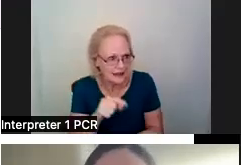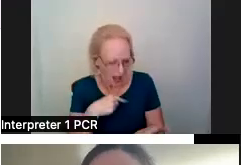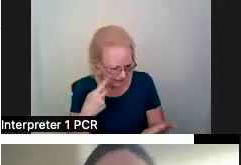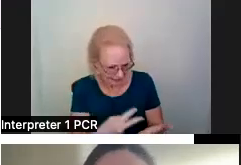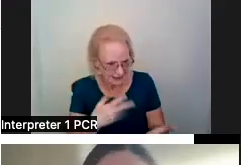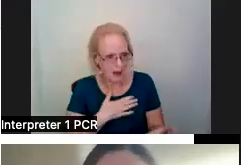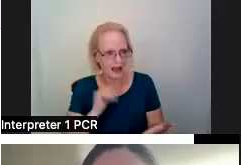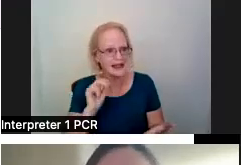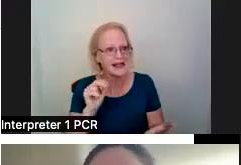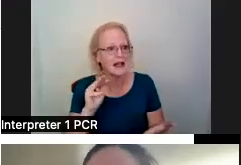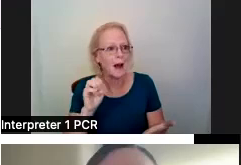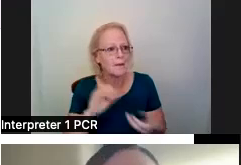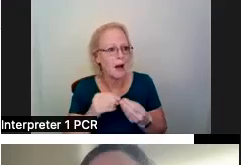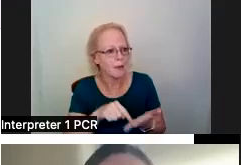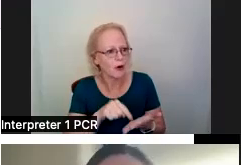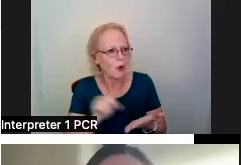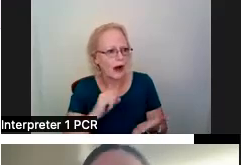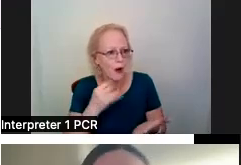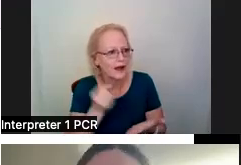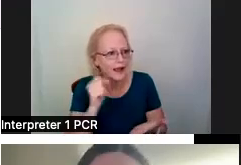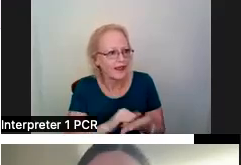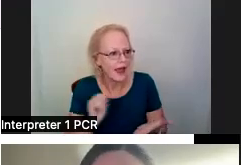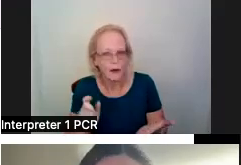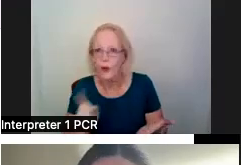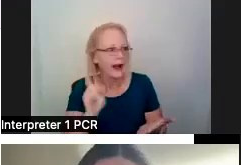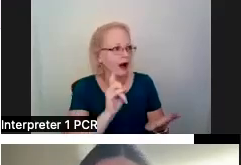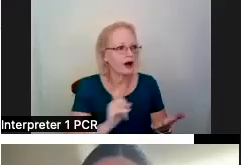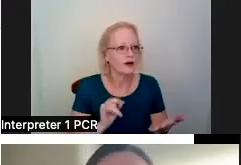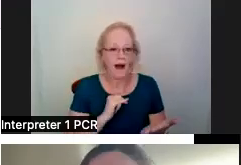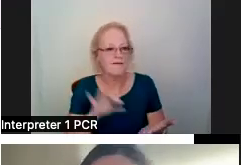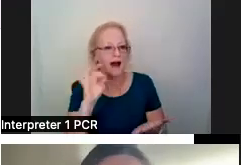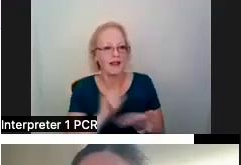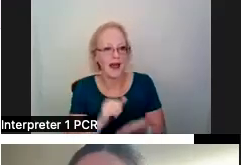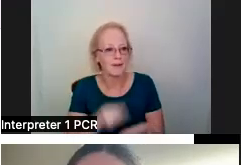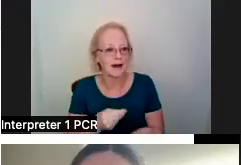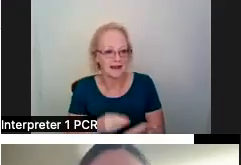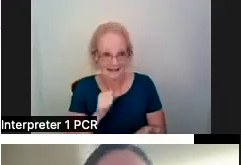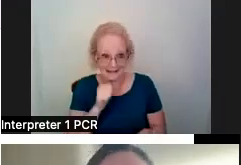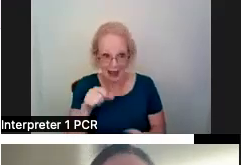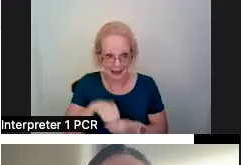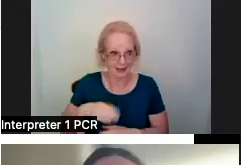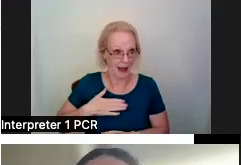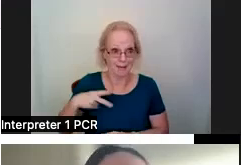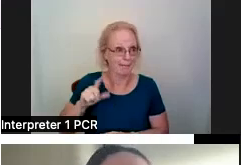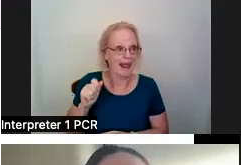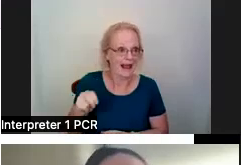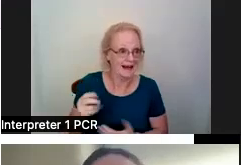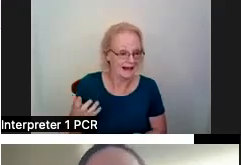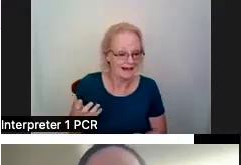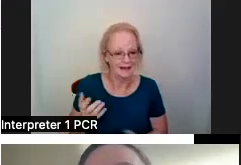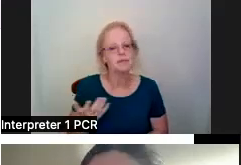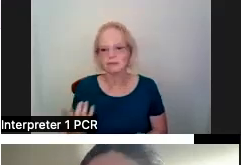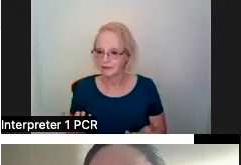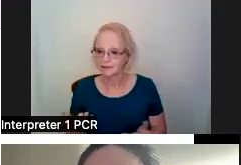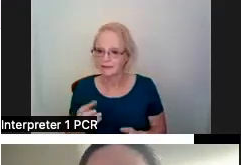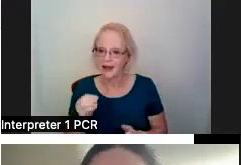on the bottom of my statement? Where on earth would I find it? It's not in my plan. And that really